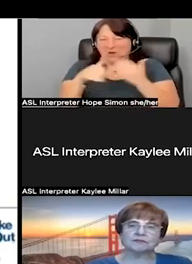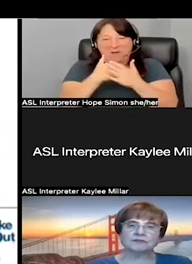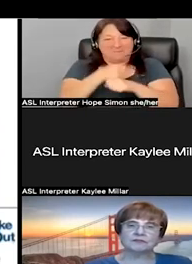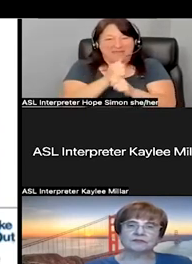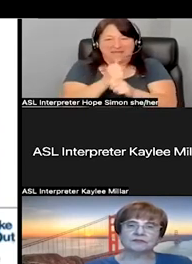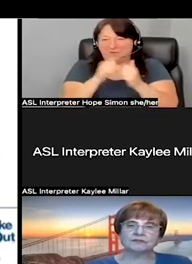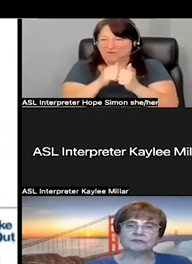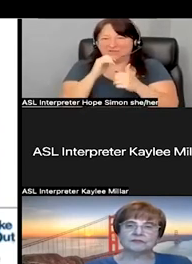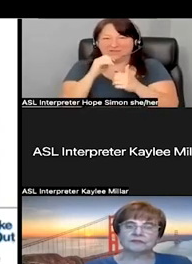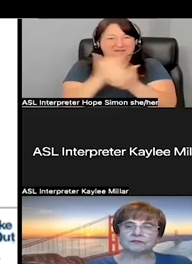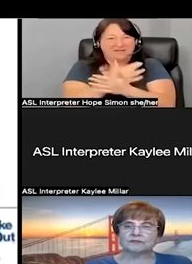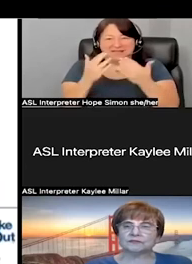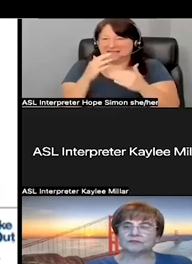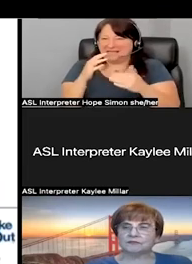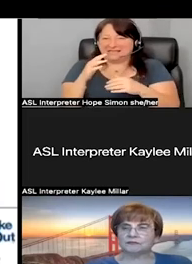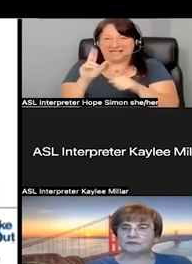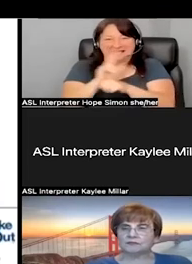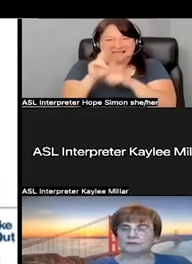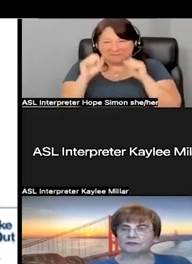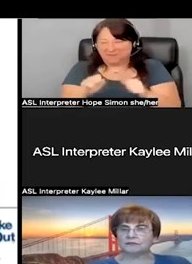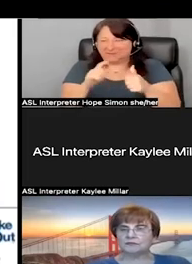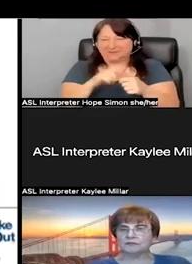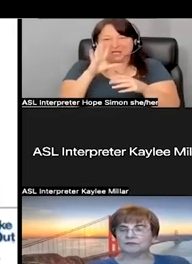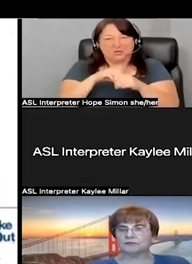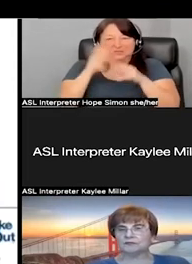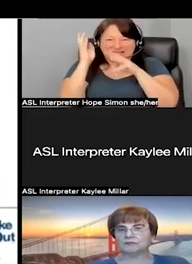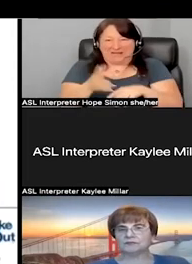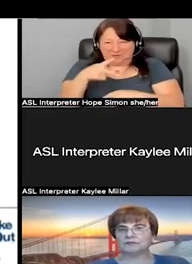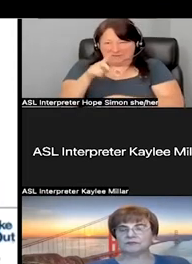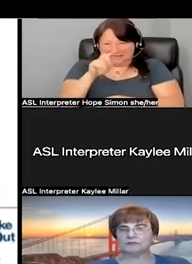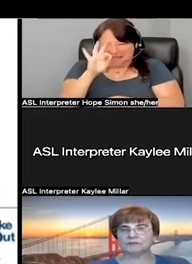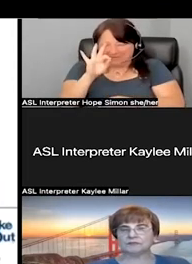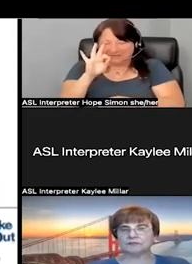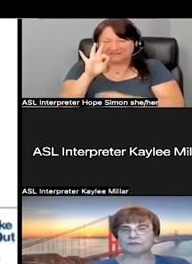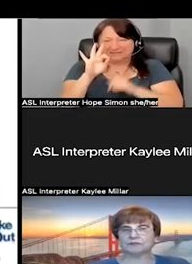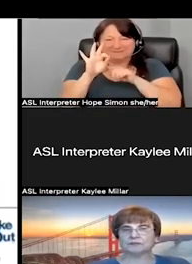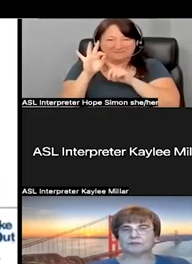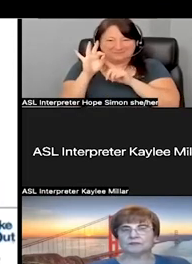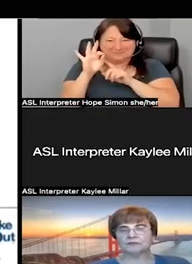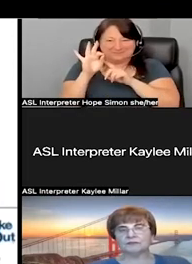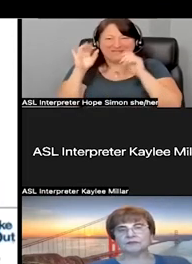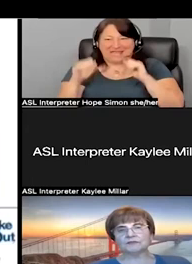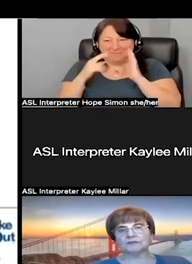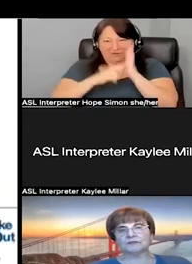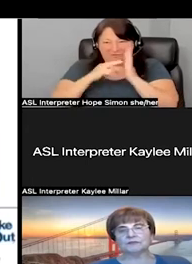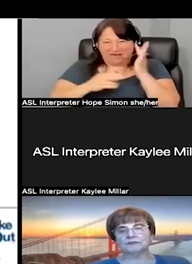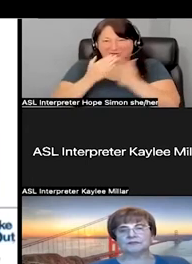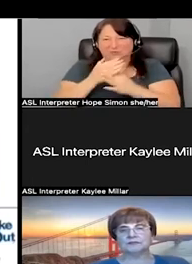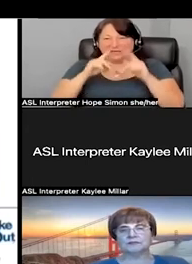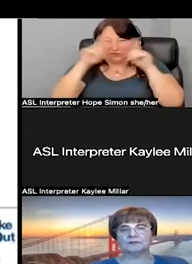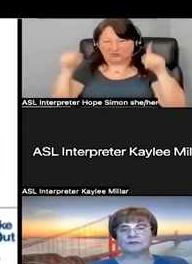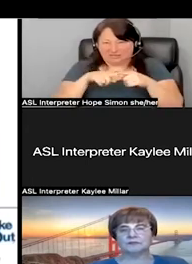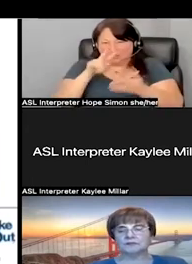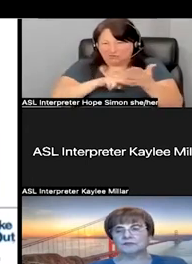accessibility aspects included. So the download PDFs are able to be read through screen readers of